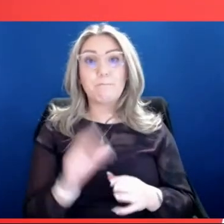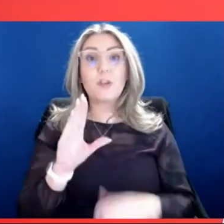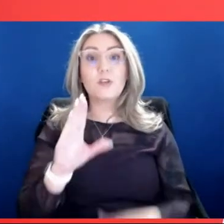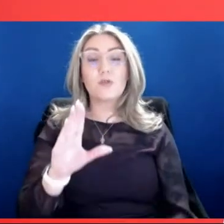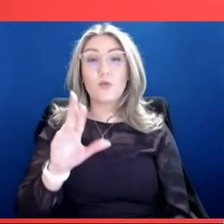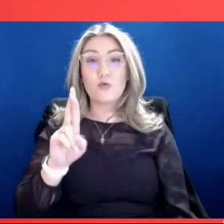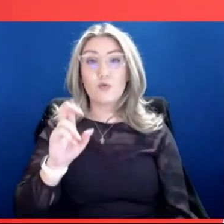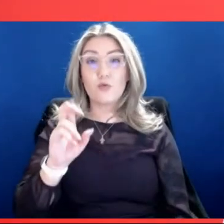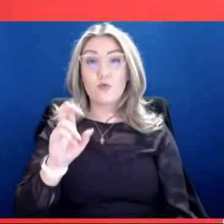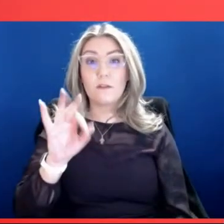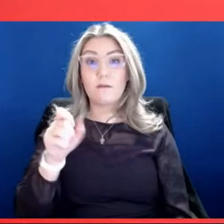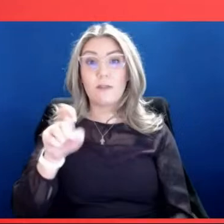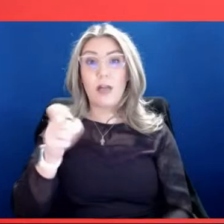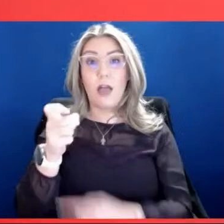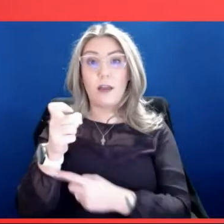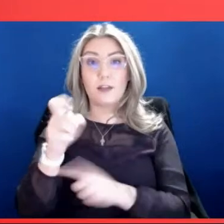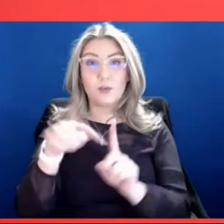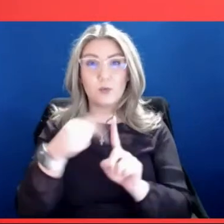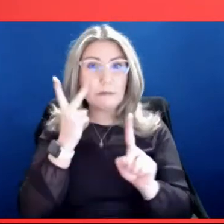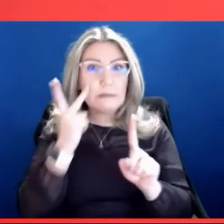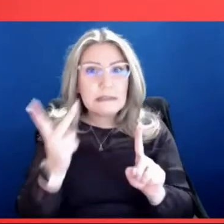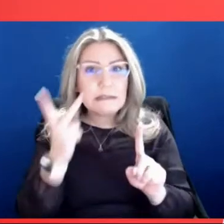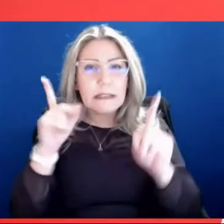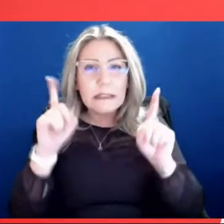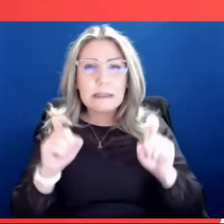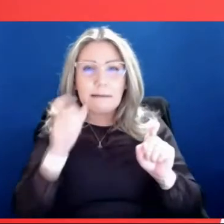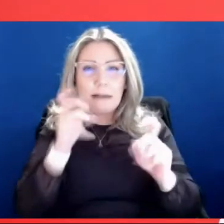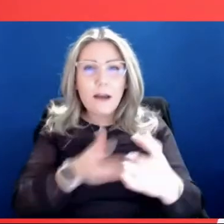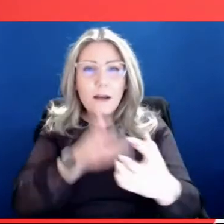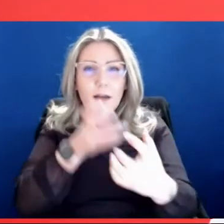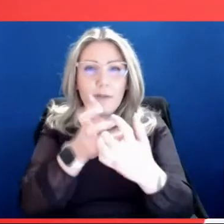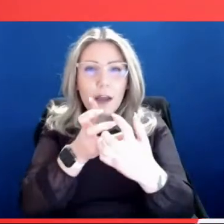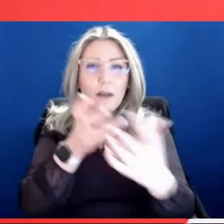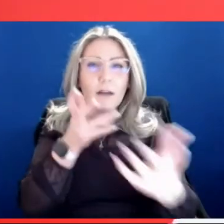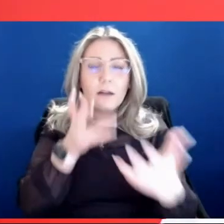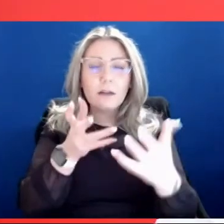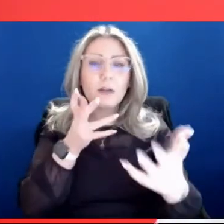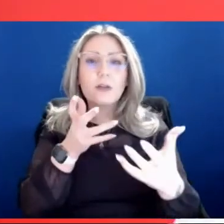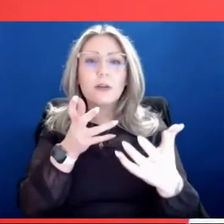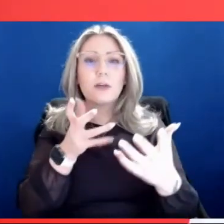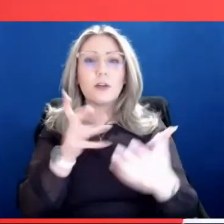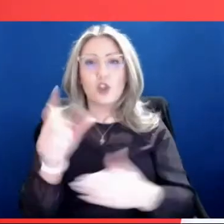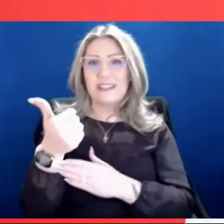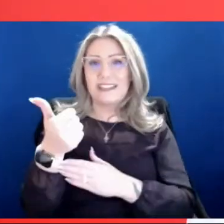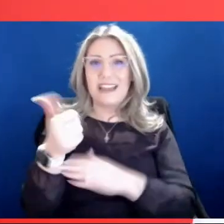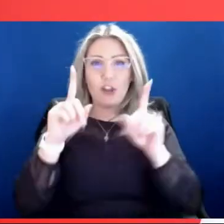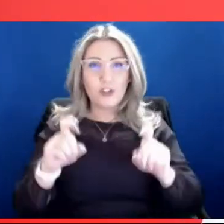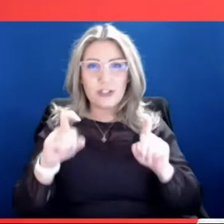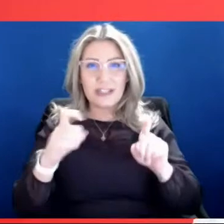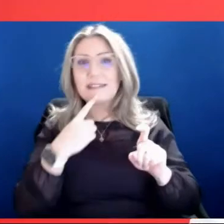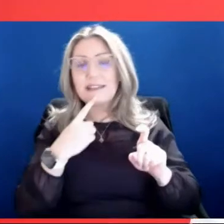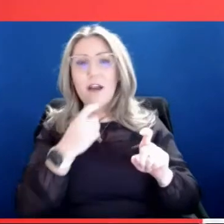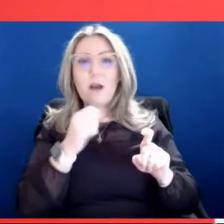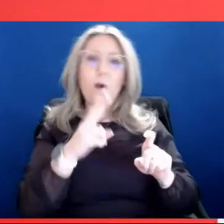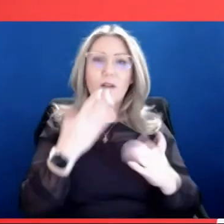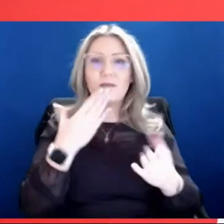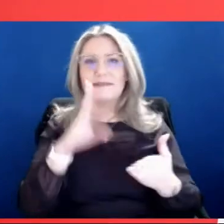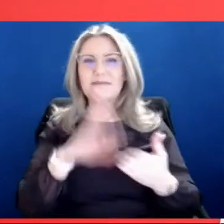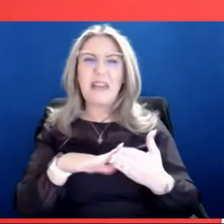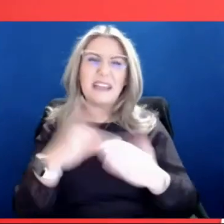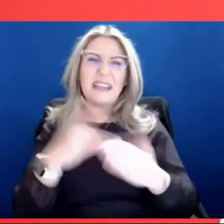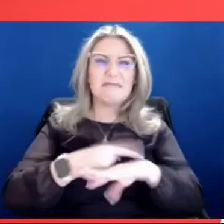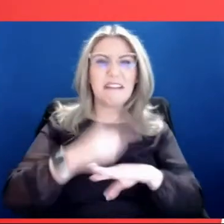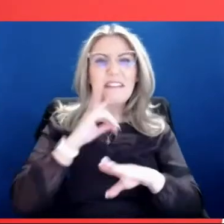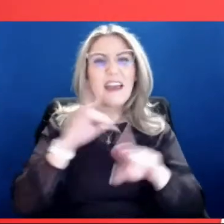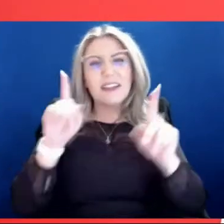like that that doesn't fit with everything else, is you get another test to say, well, that was just a bad hair day for that test, or Right.